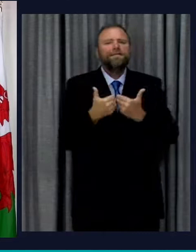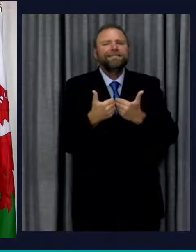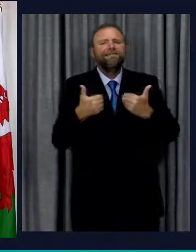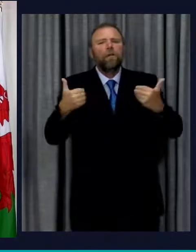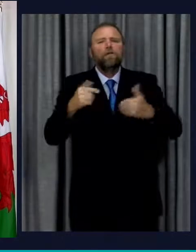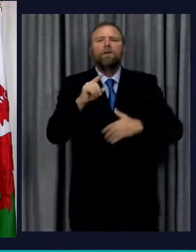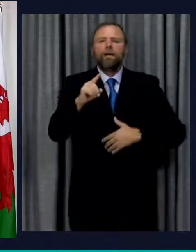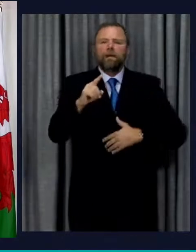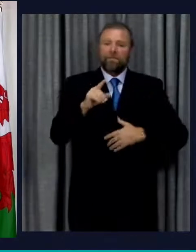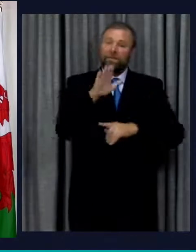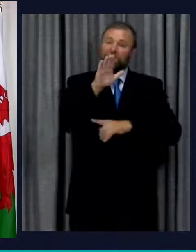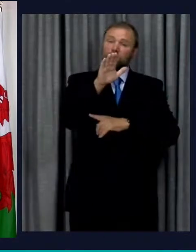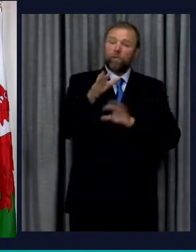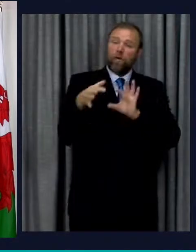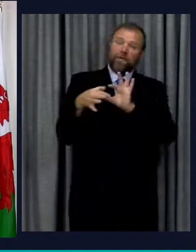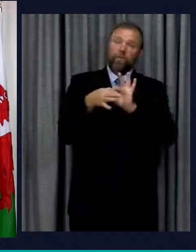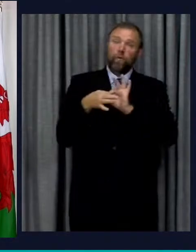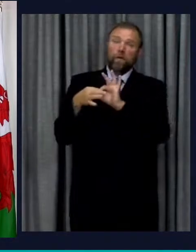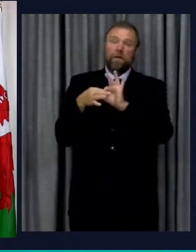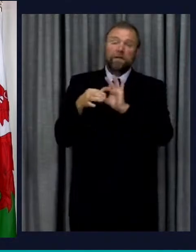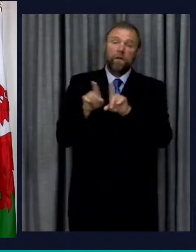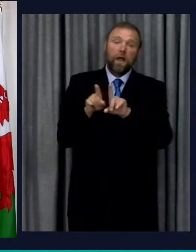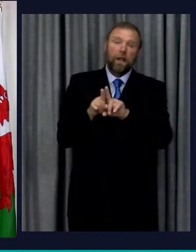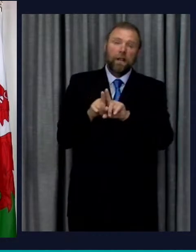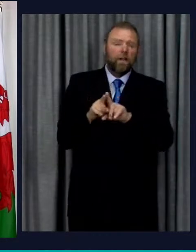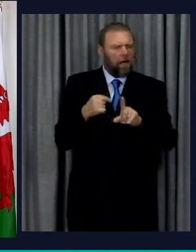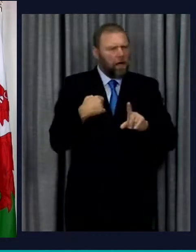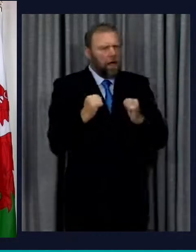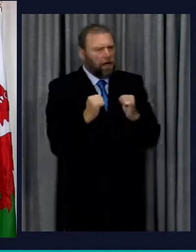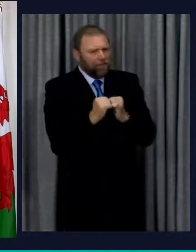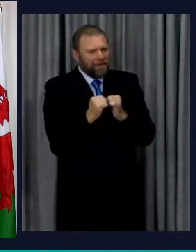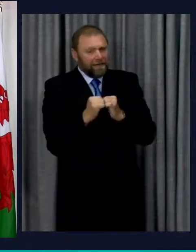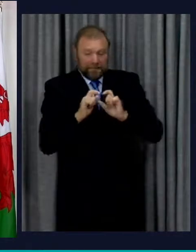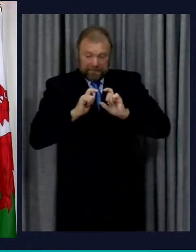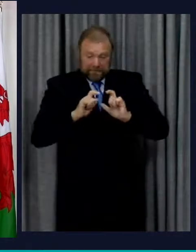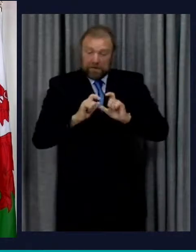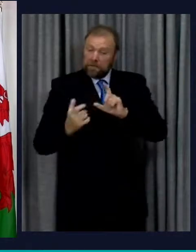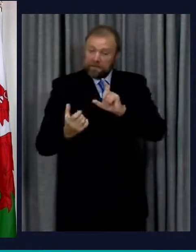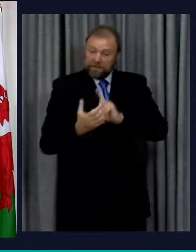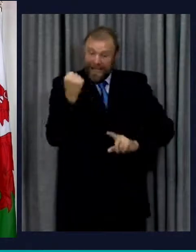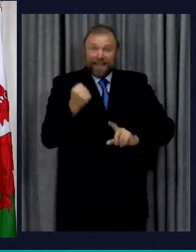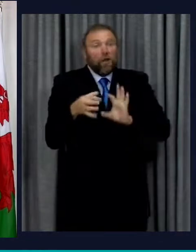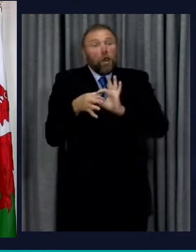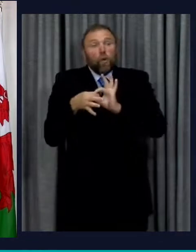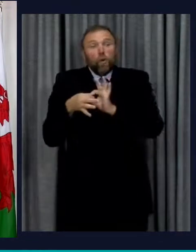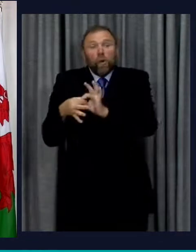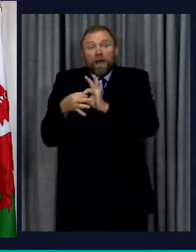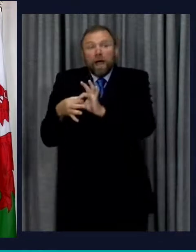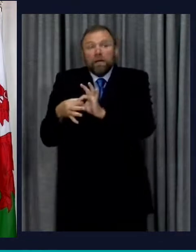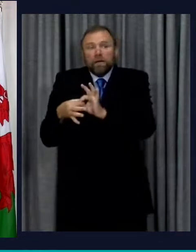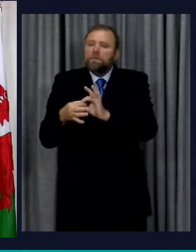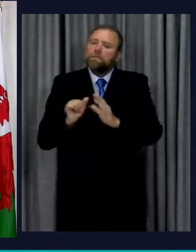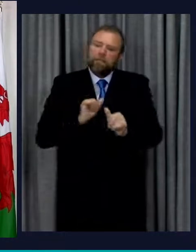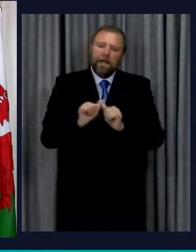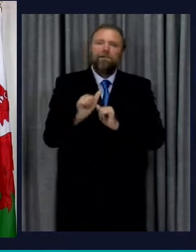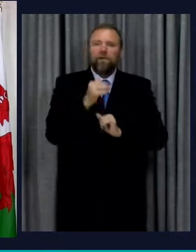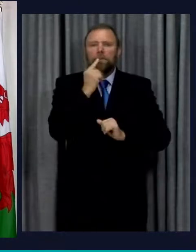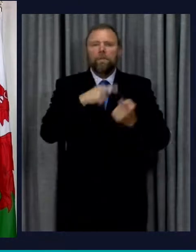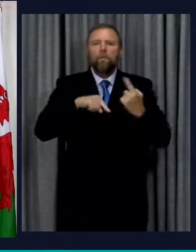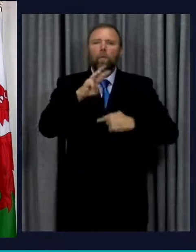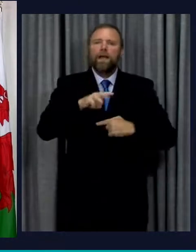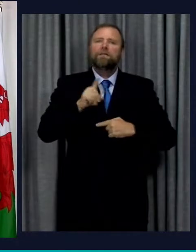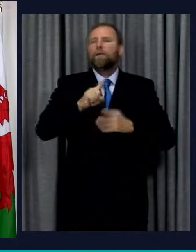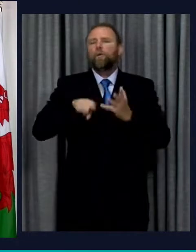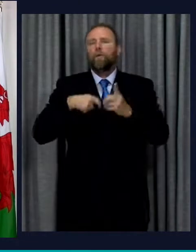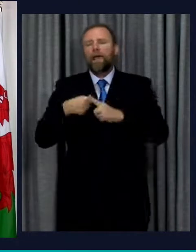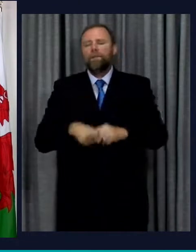that I continue to believe a successful union is the best way forward for the people of Wales and indeed the wider UK.